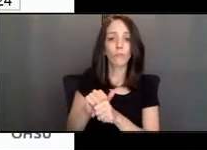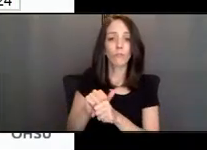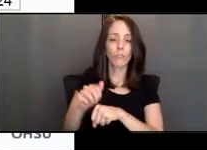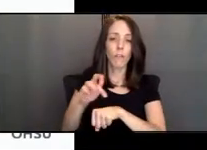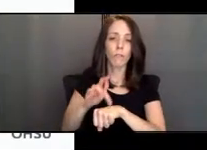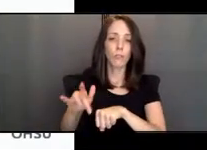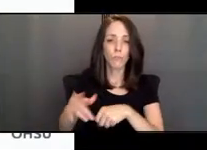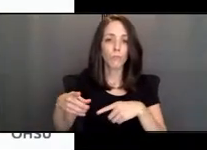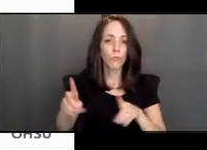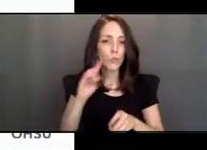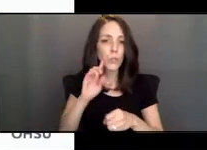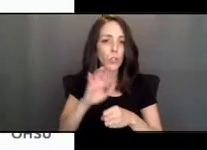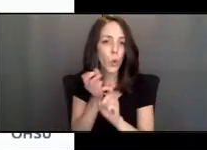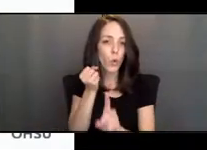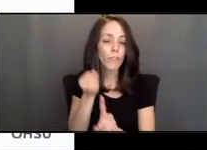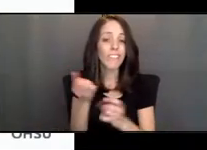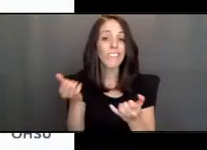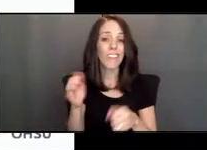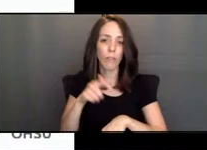slide.